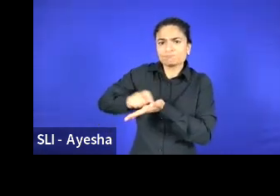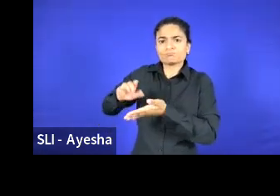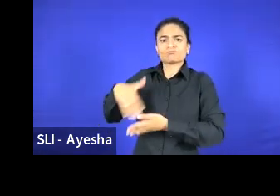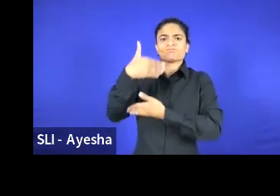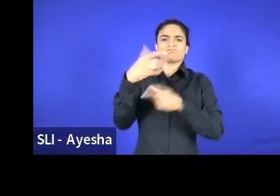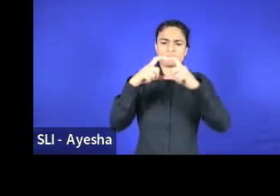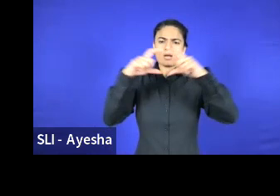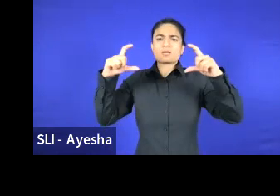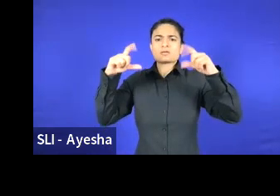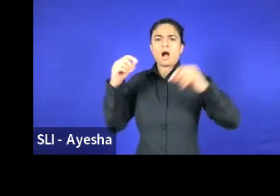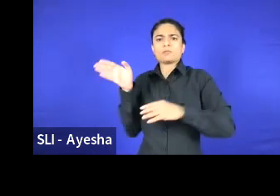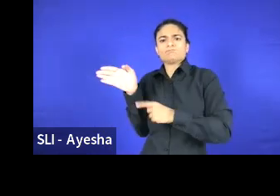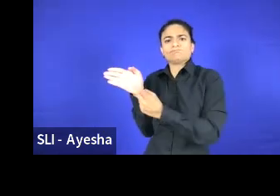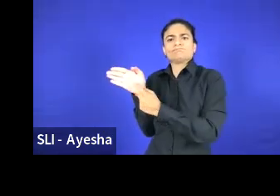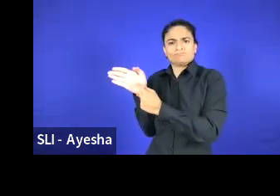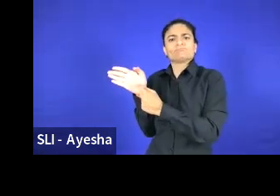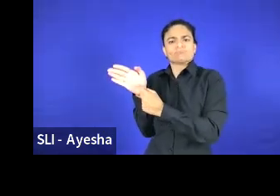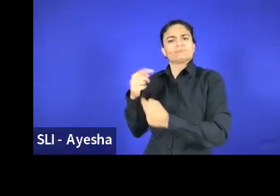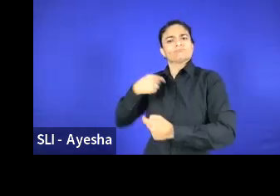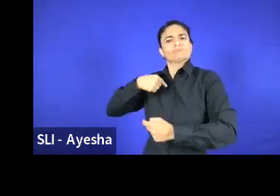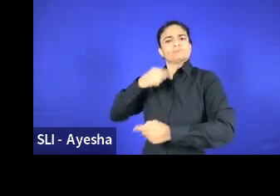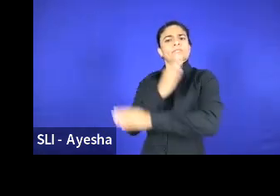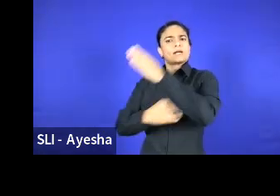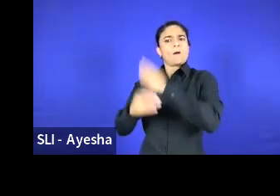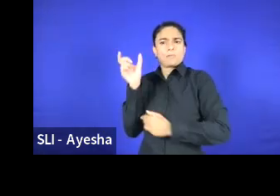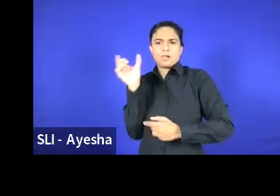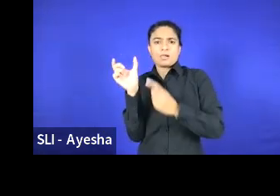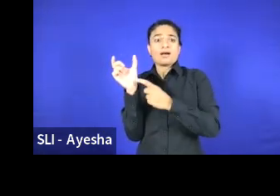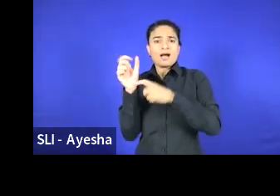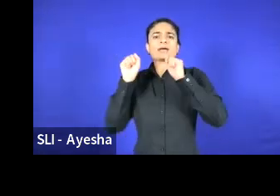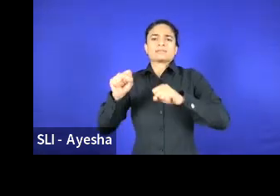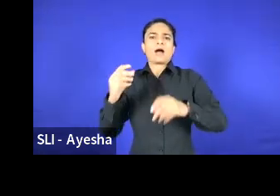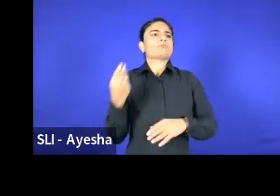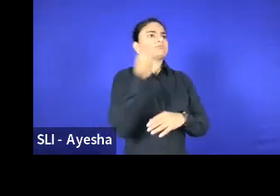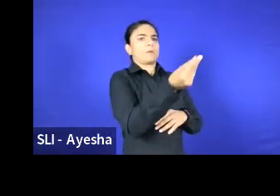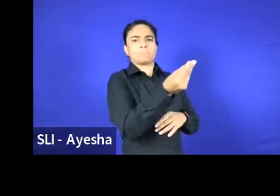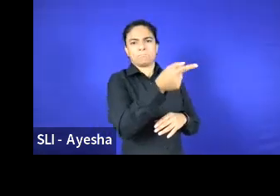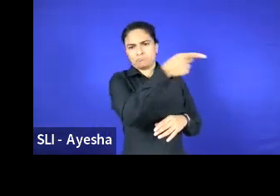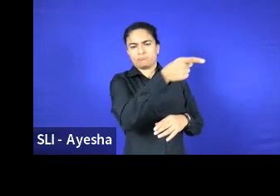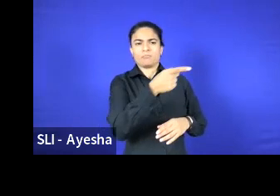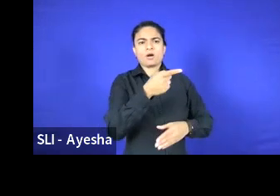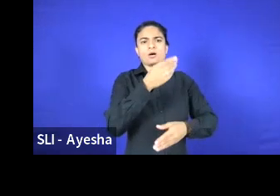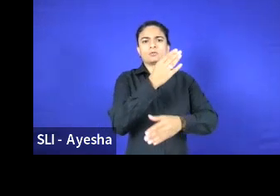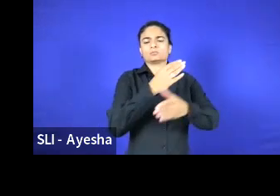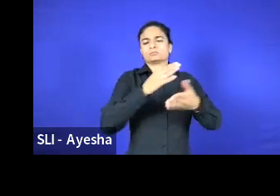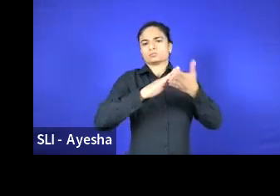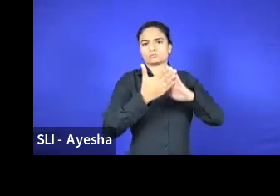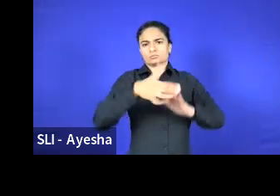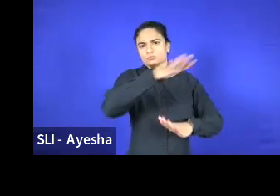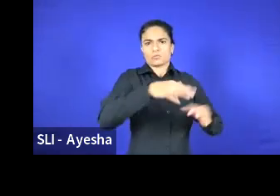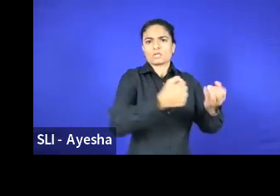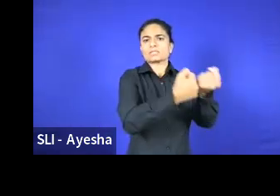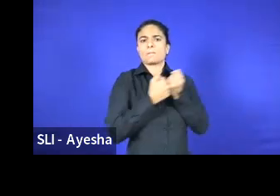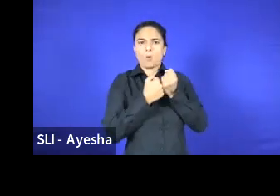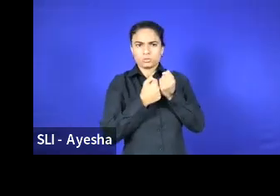privacy for persons with disabilities. Another element is one-stop shop at community level for a